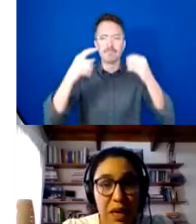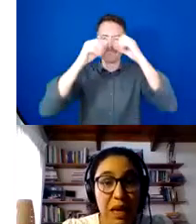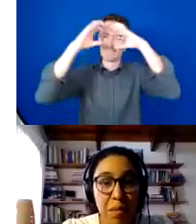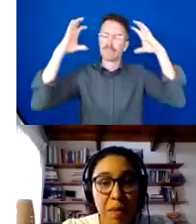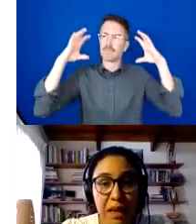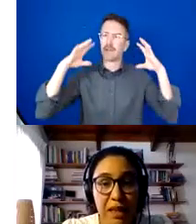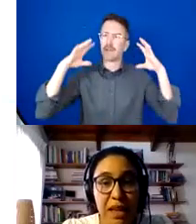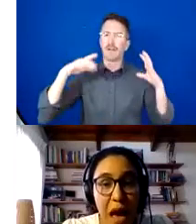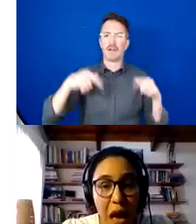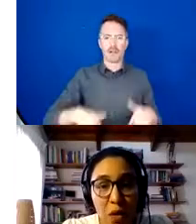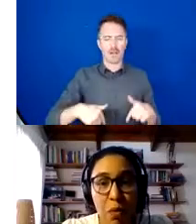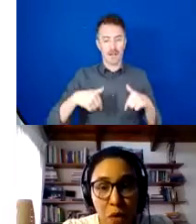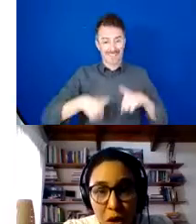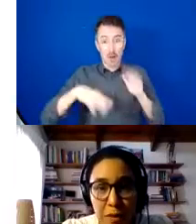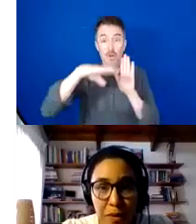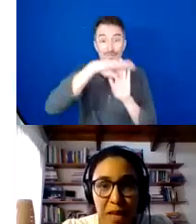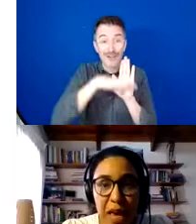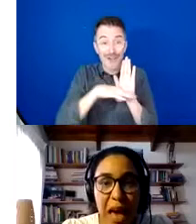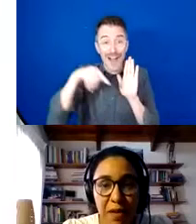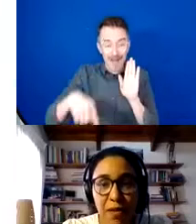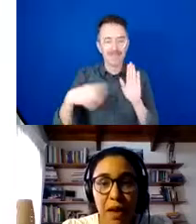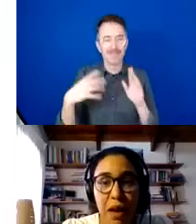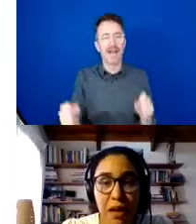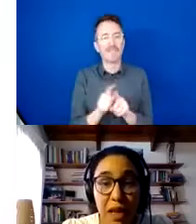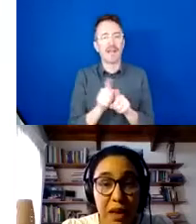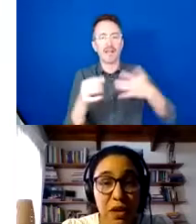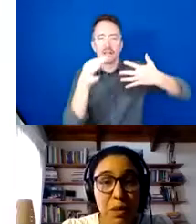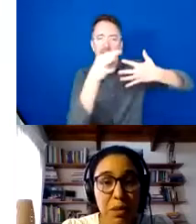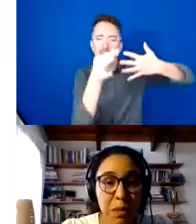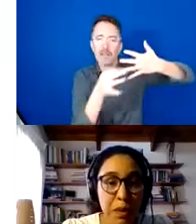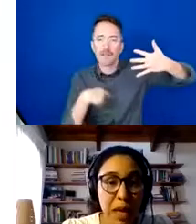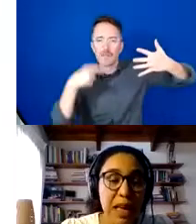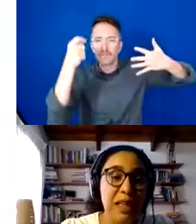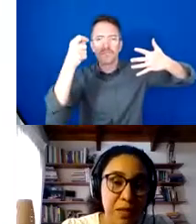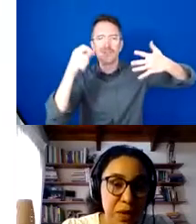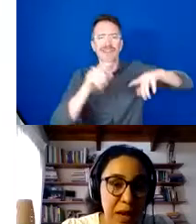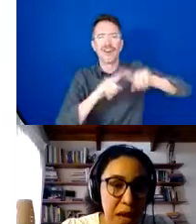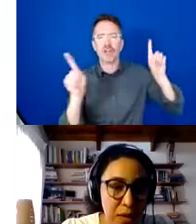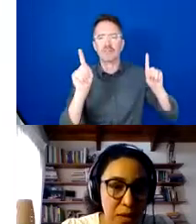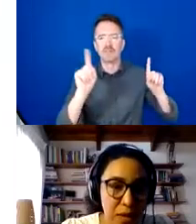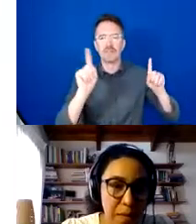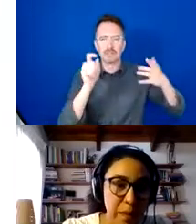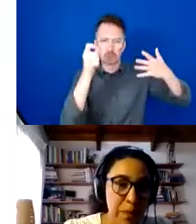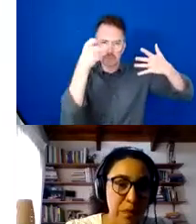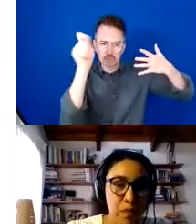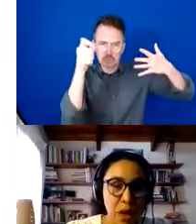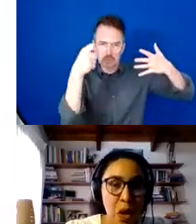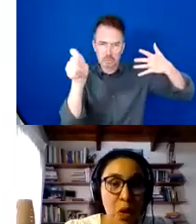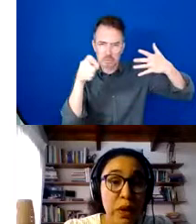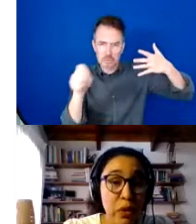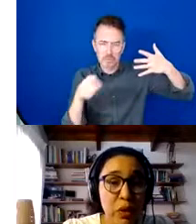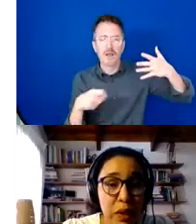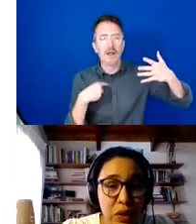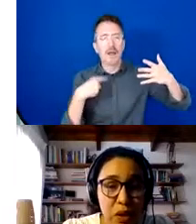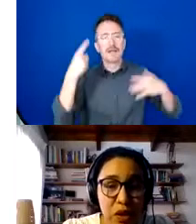about the impact that our programs have on diverse people at different levels.